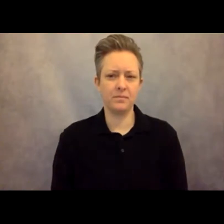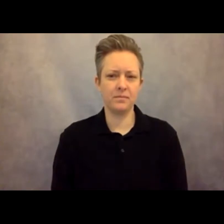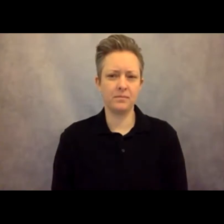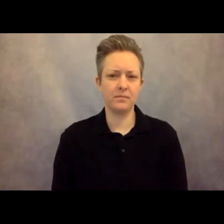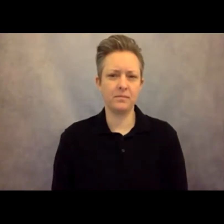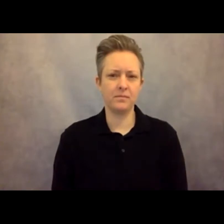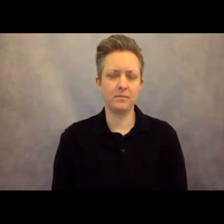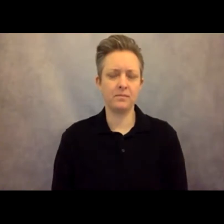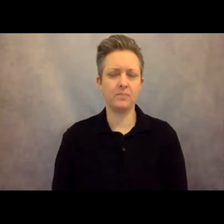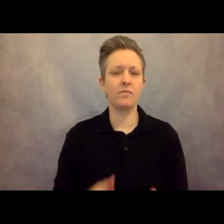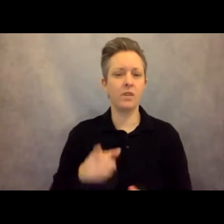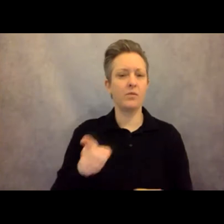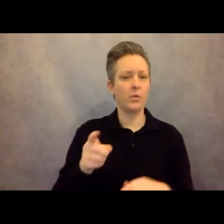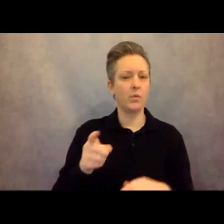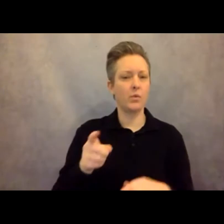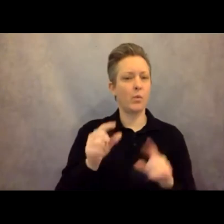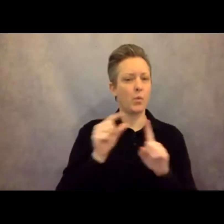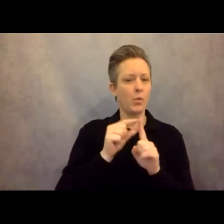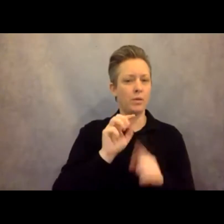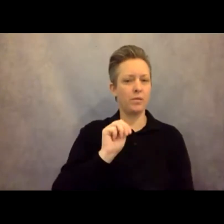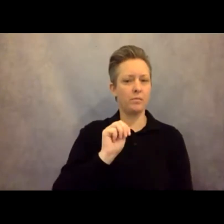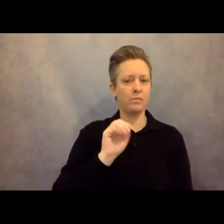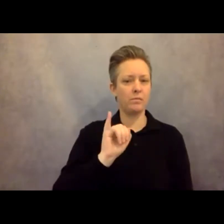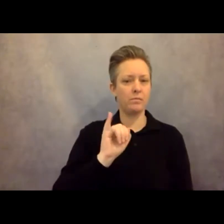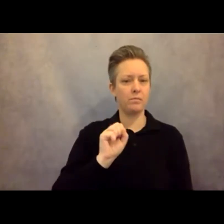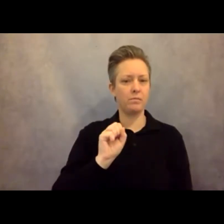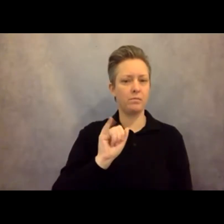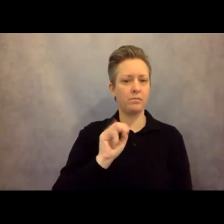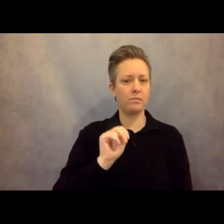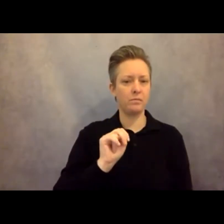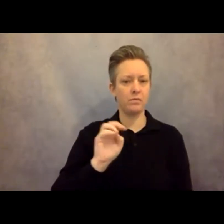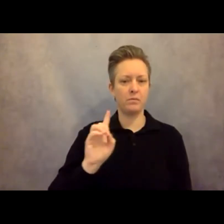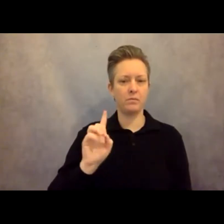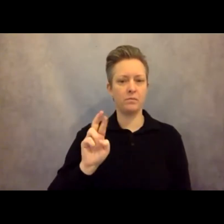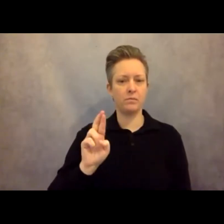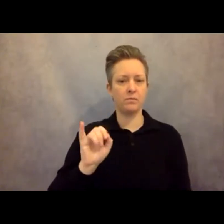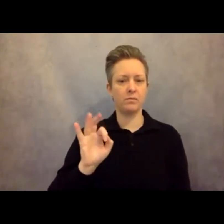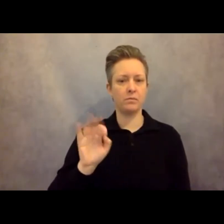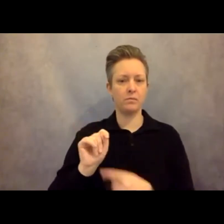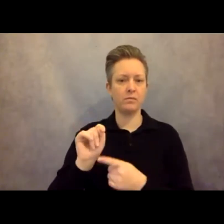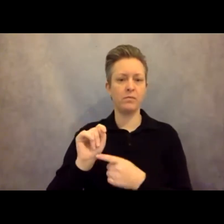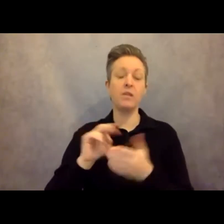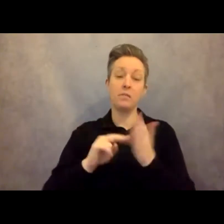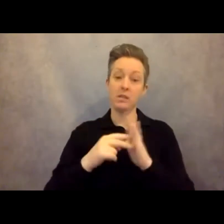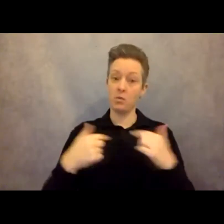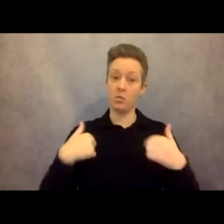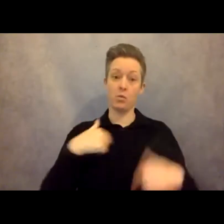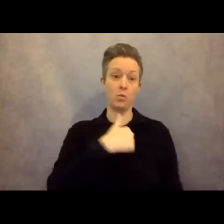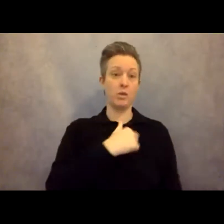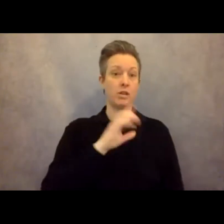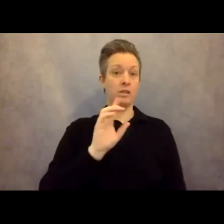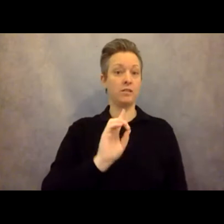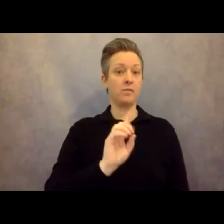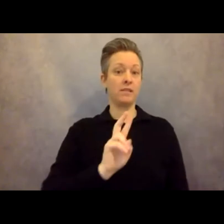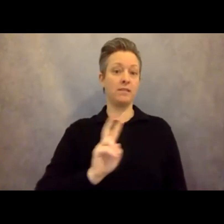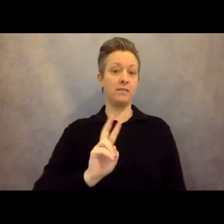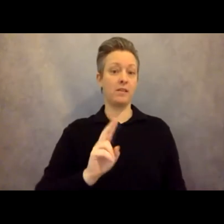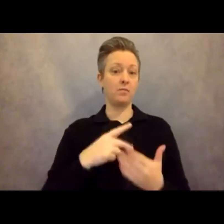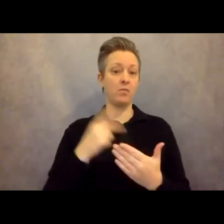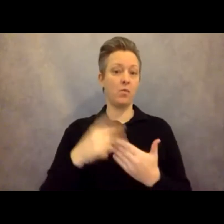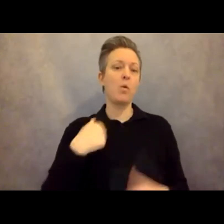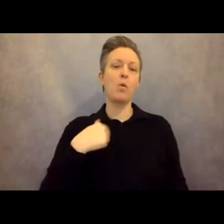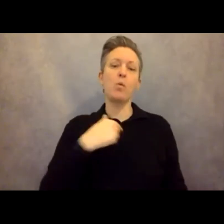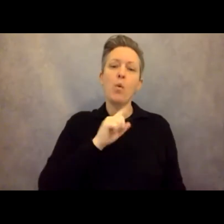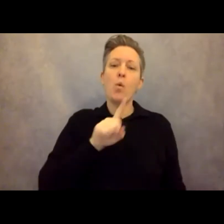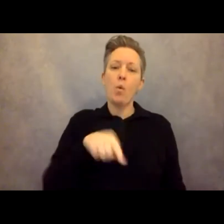So mission drift is like the concept that we are a domestic violence program and we only do domestic violence work. We don't